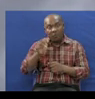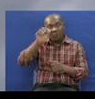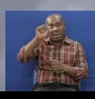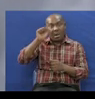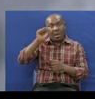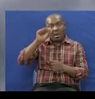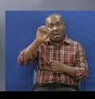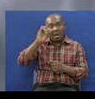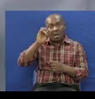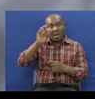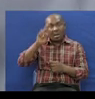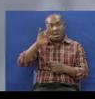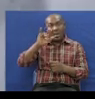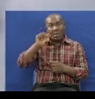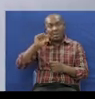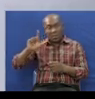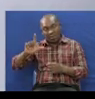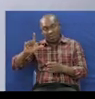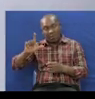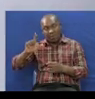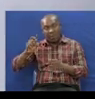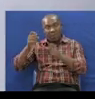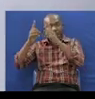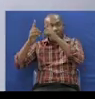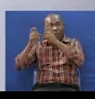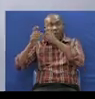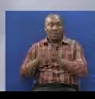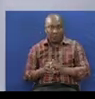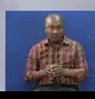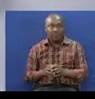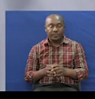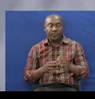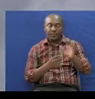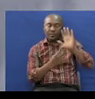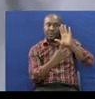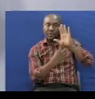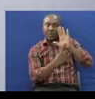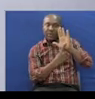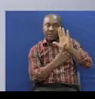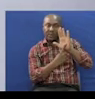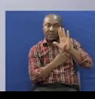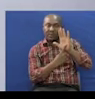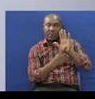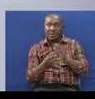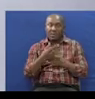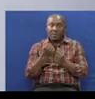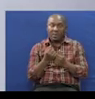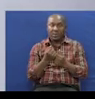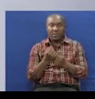Aerial photographs which are taken. But number